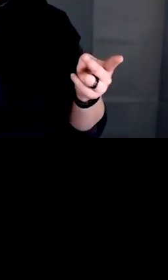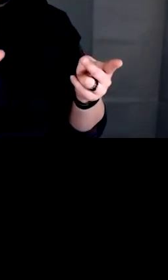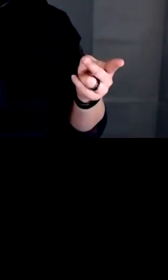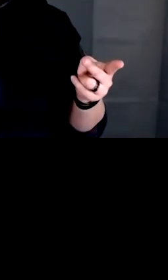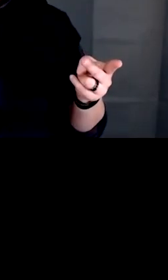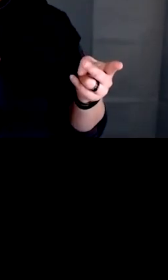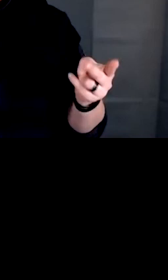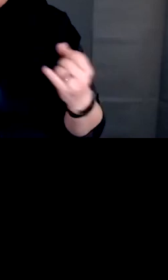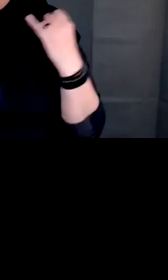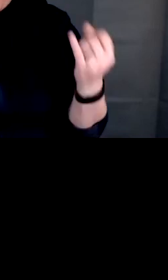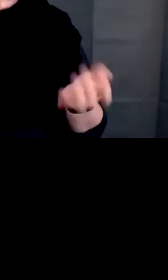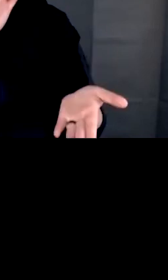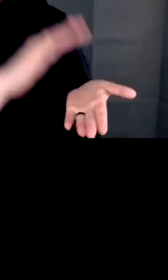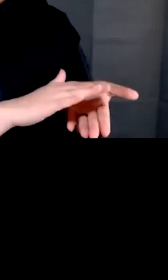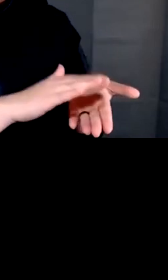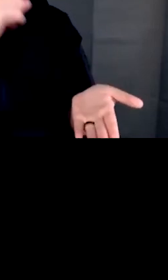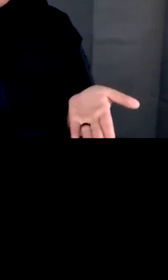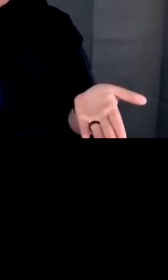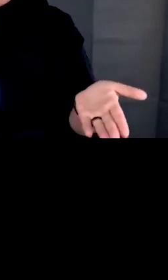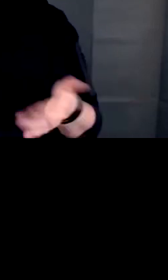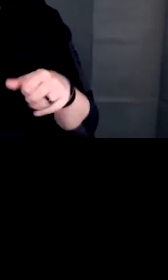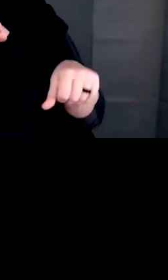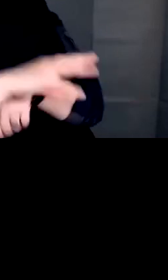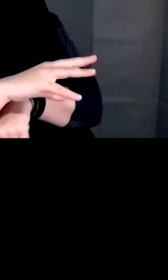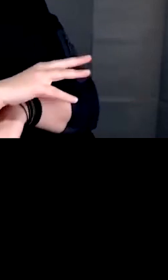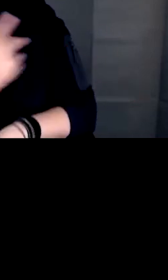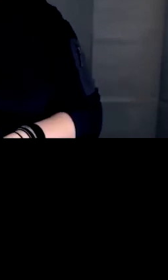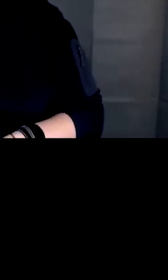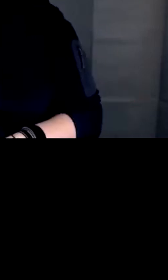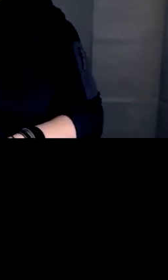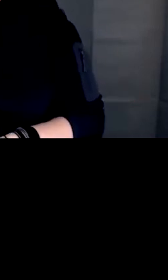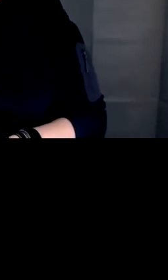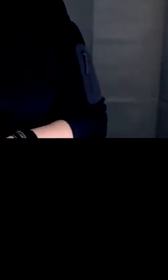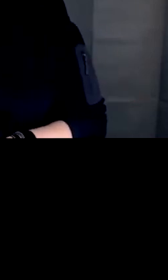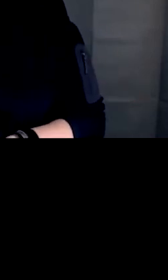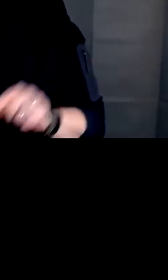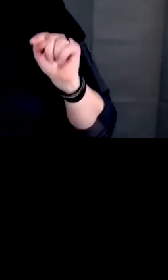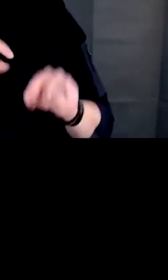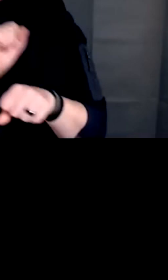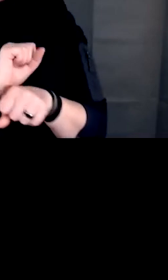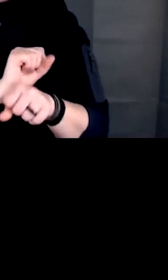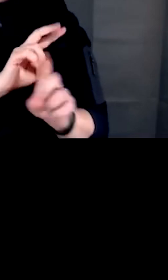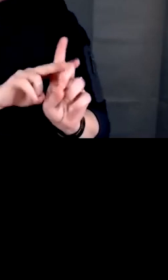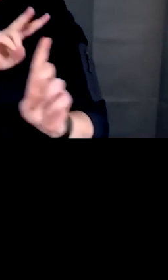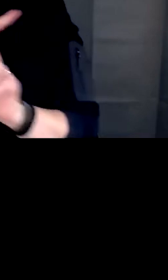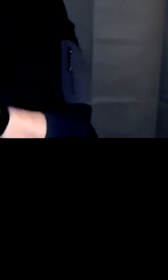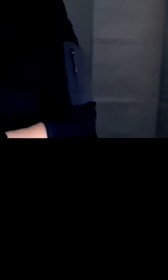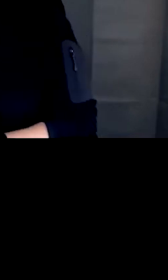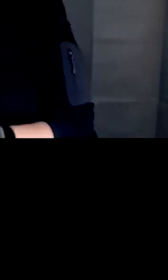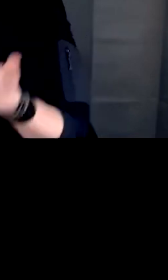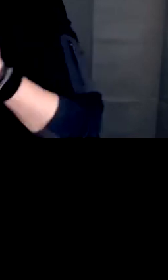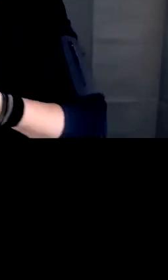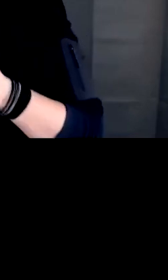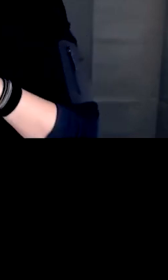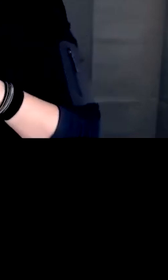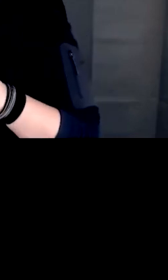Sure. So I'm just wondering if you thought of applying this not only to other social problems, but to